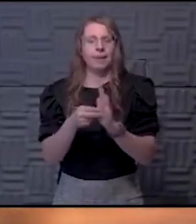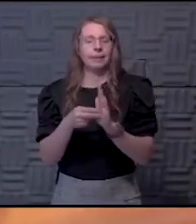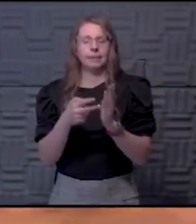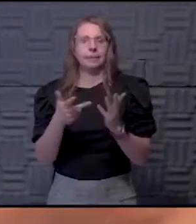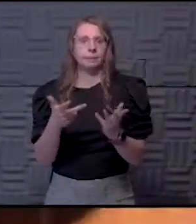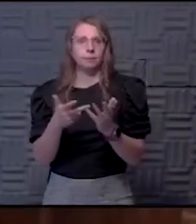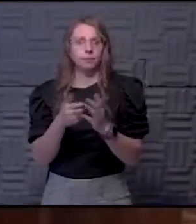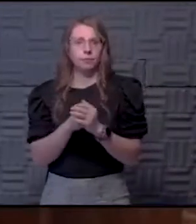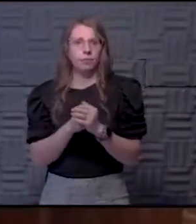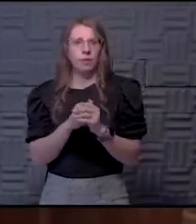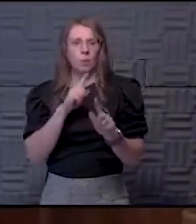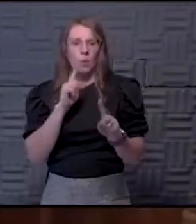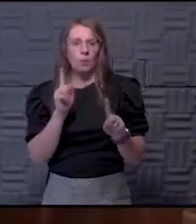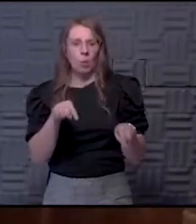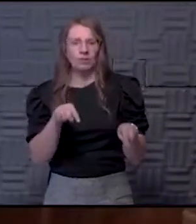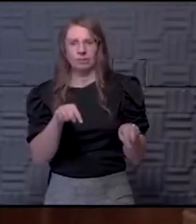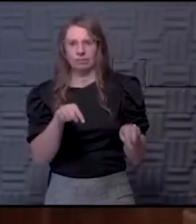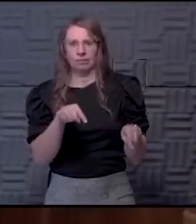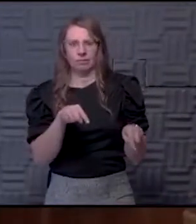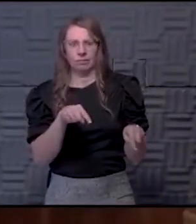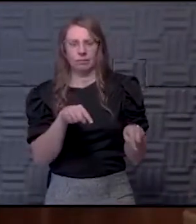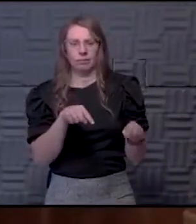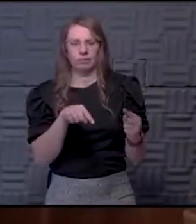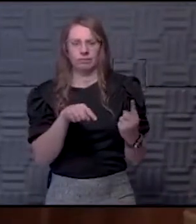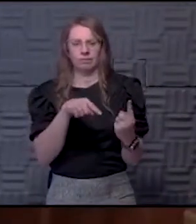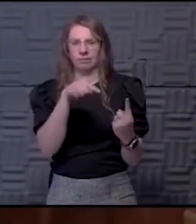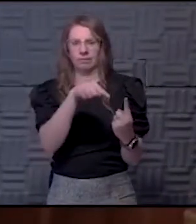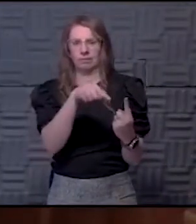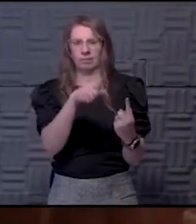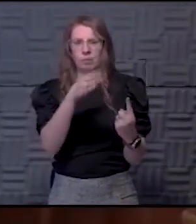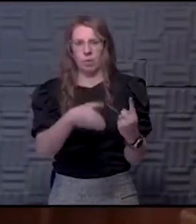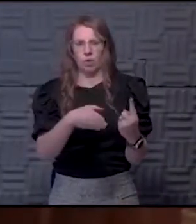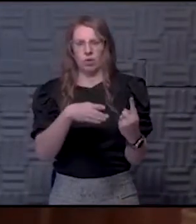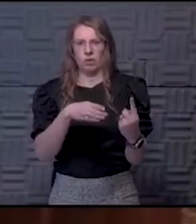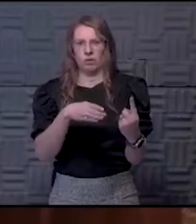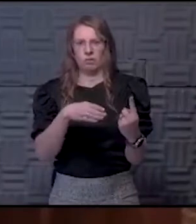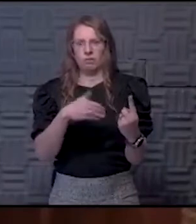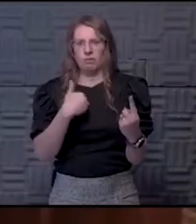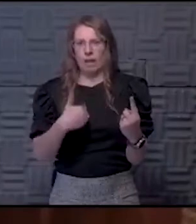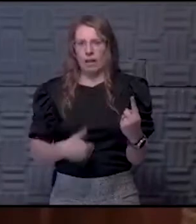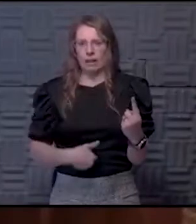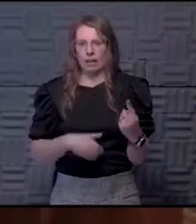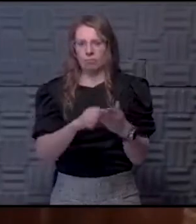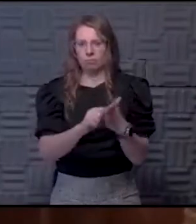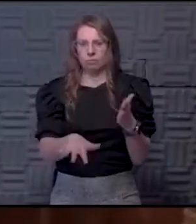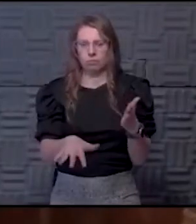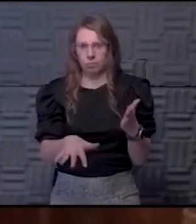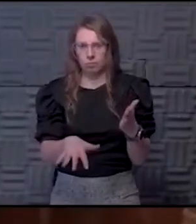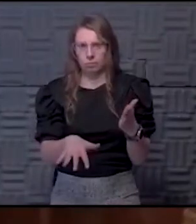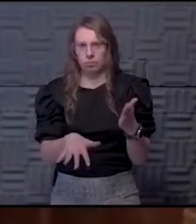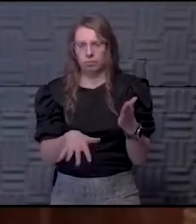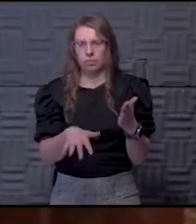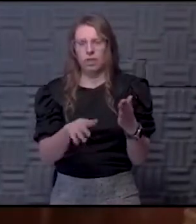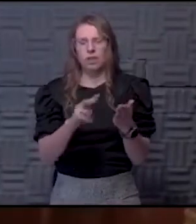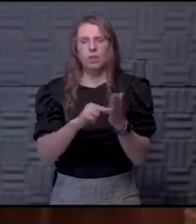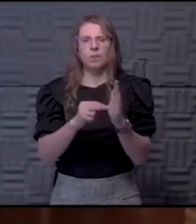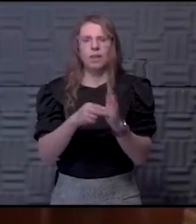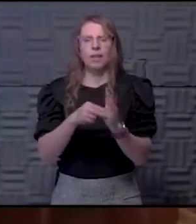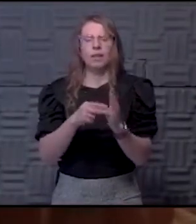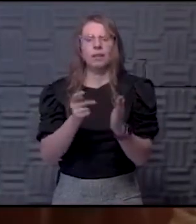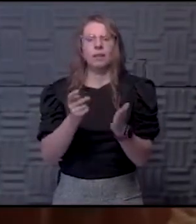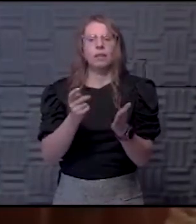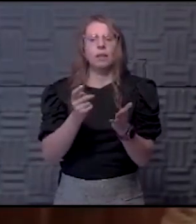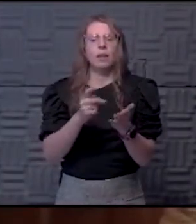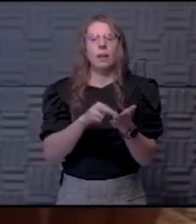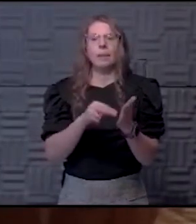simply reporting that one had this reaction. So let's take the context of spontaneous